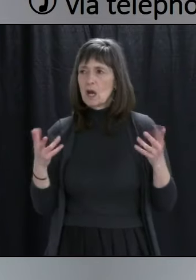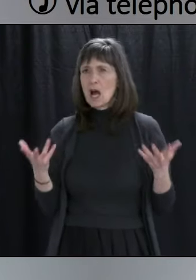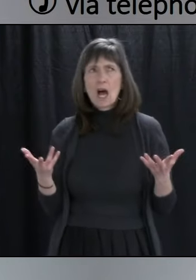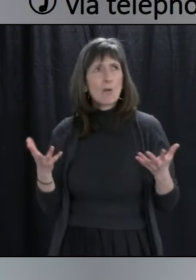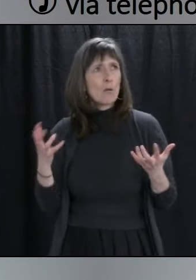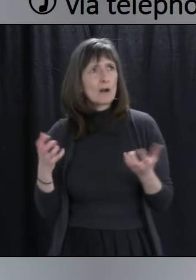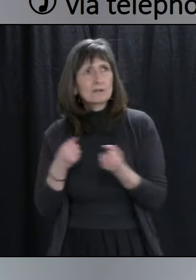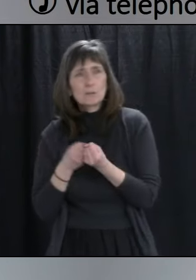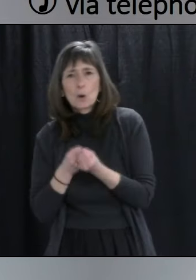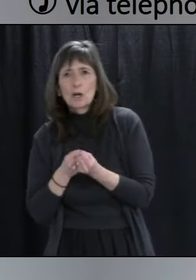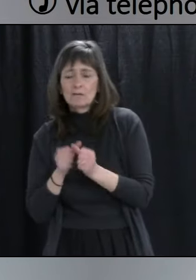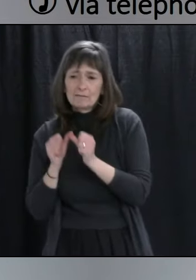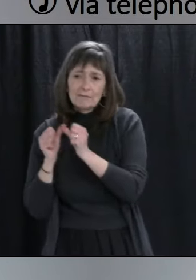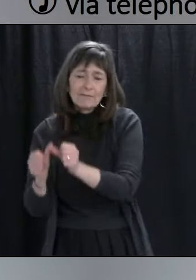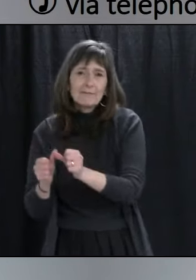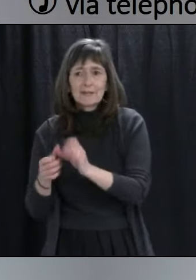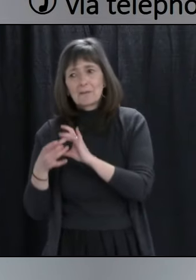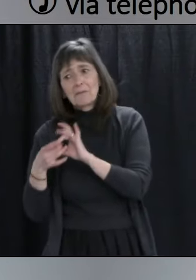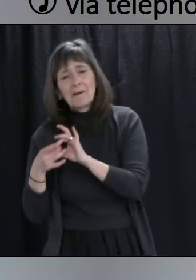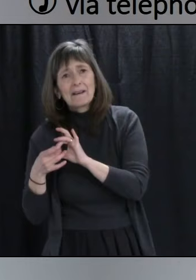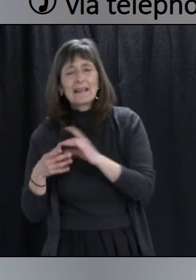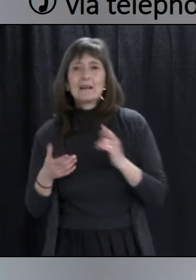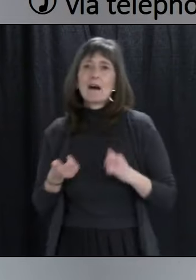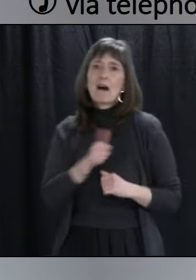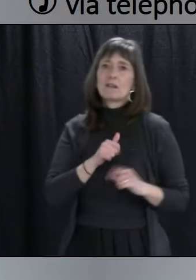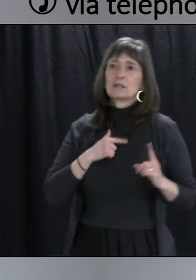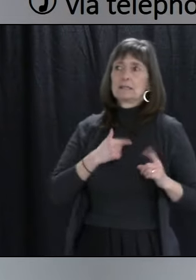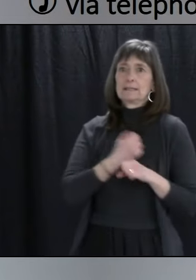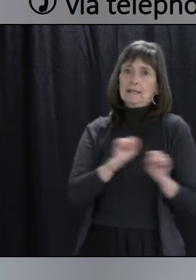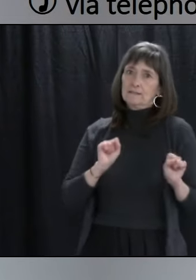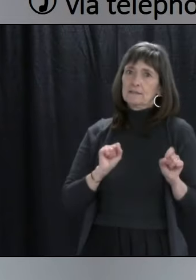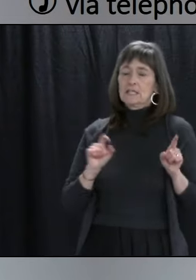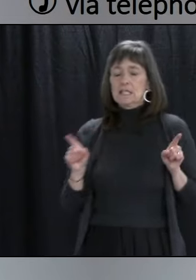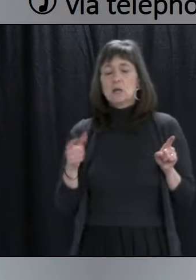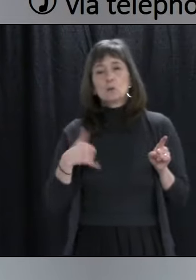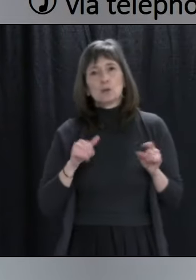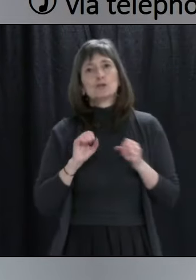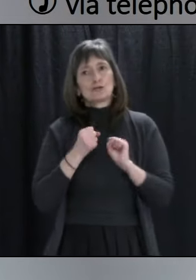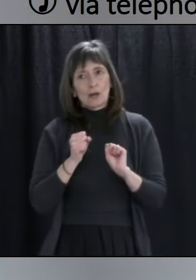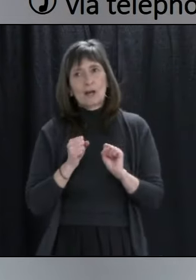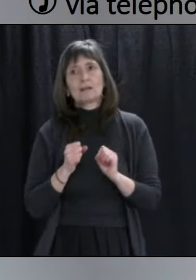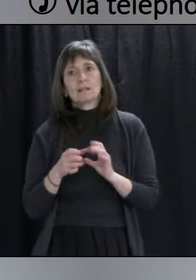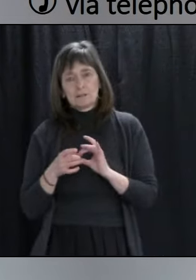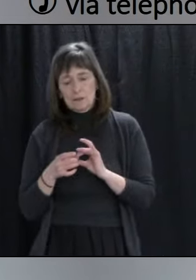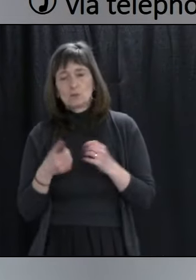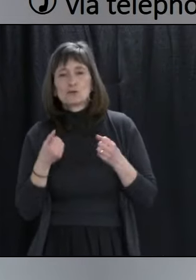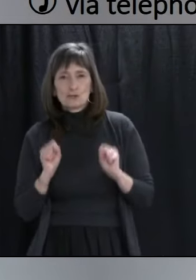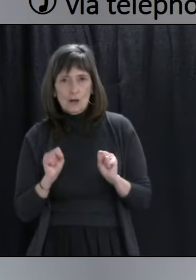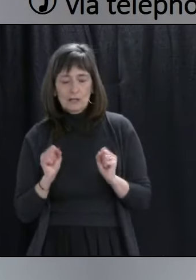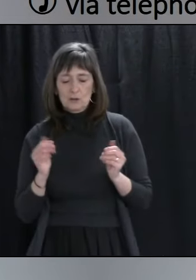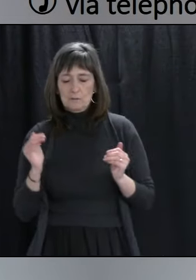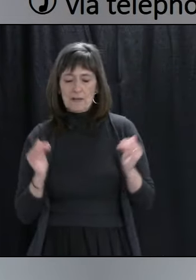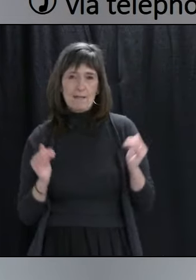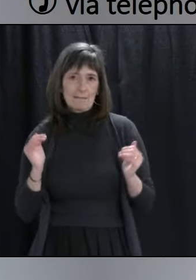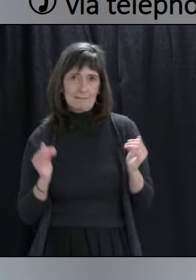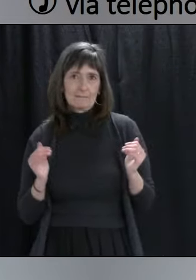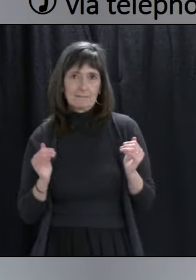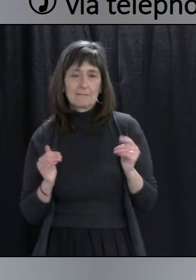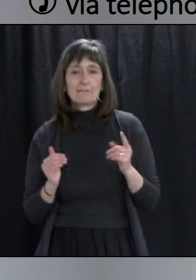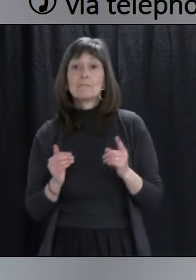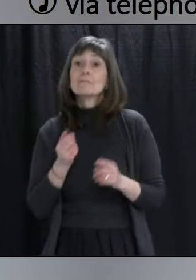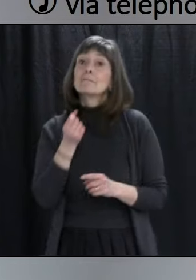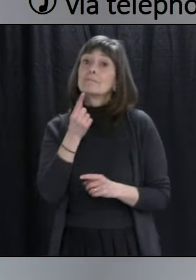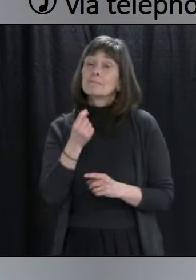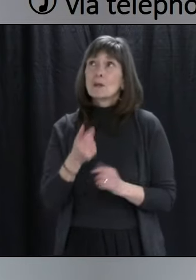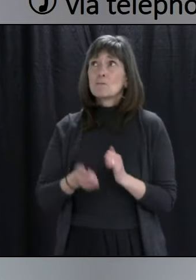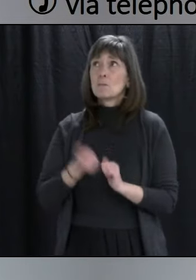approaches that you describe, one of the bonding and this kind of thing, bearing in mind the typical mom and baby would be